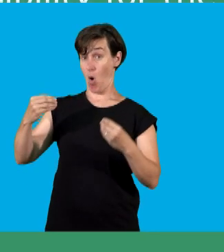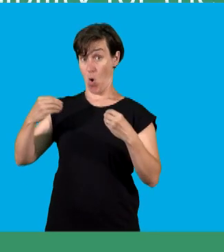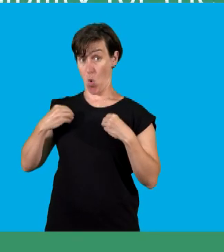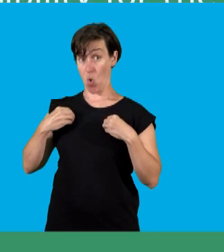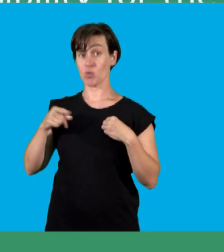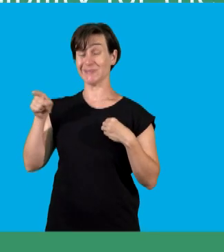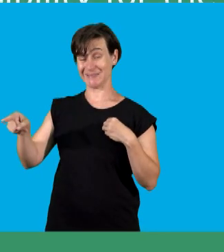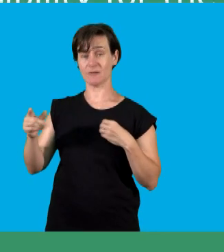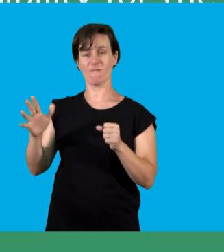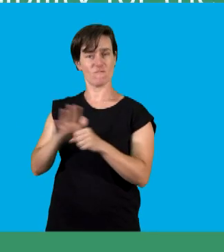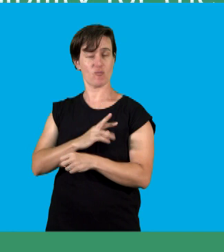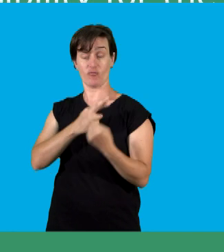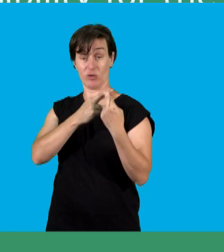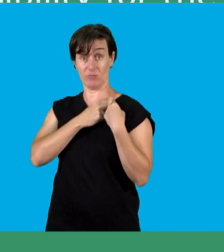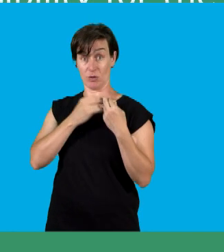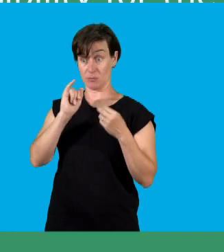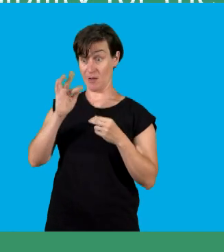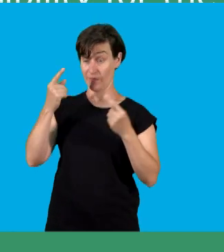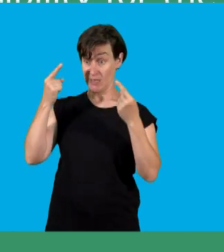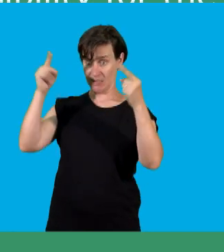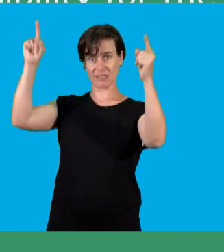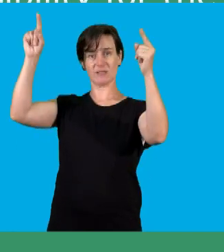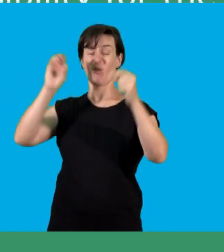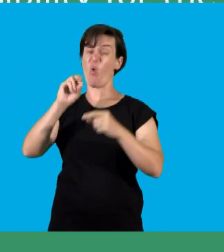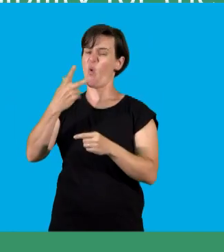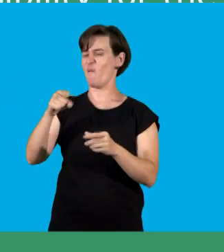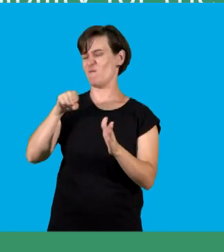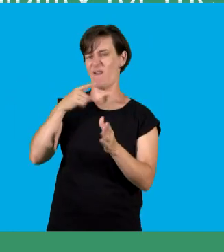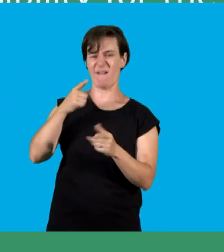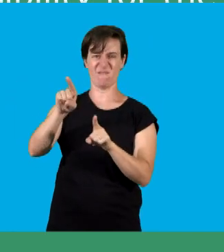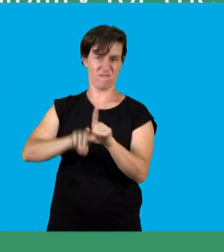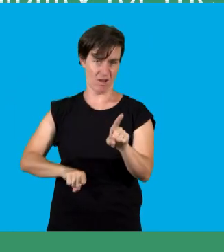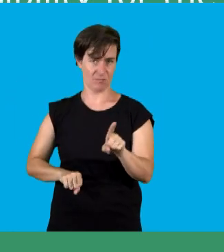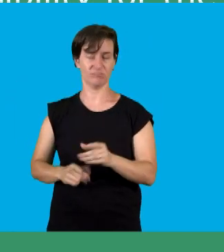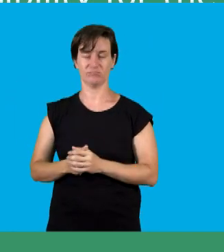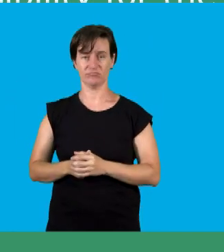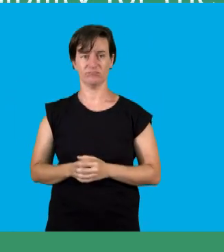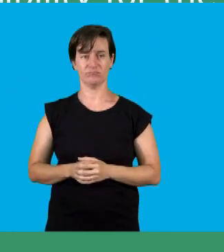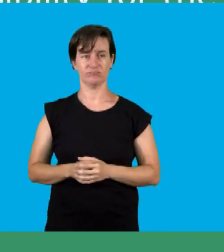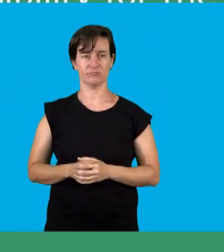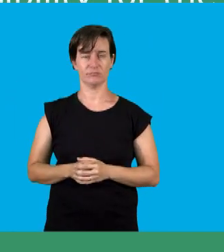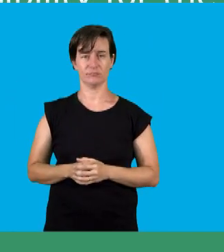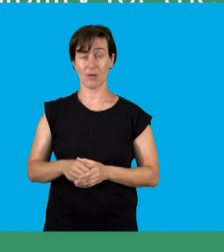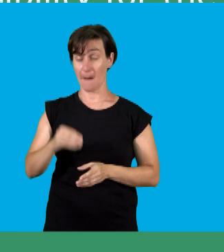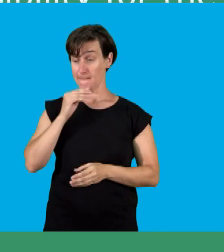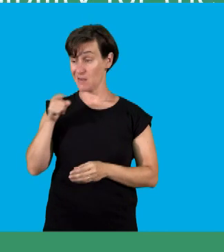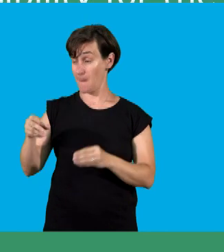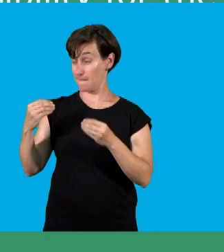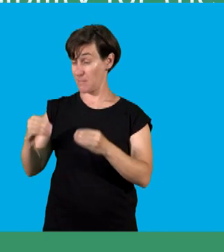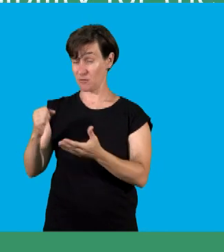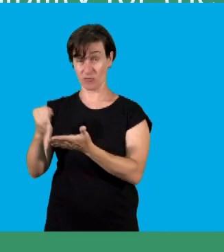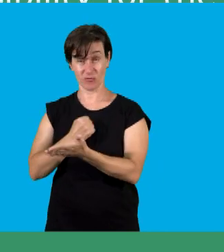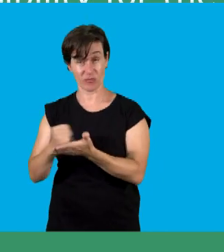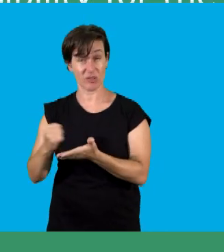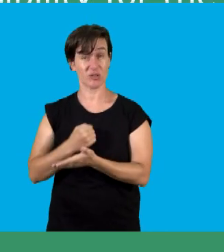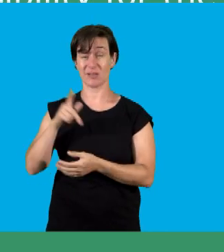sector take responsibility for the success and failure of the business. So since this business is not